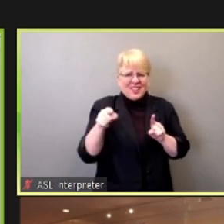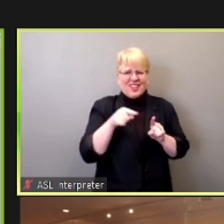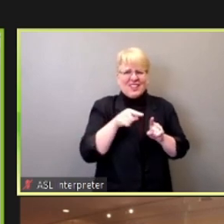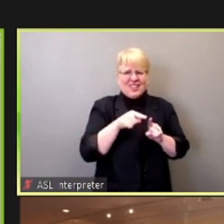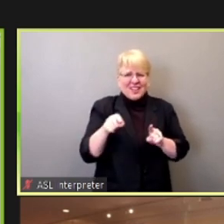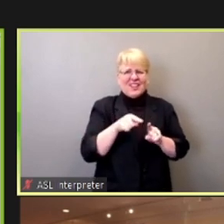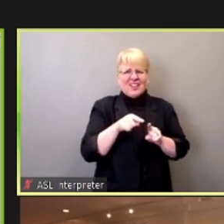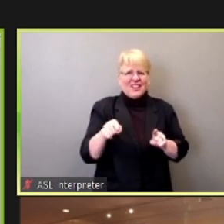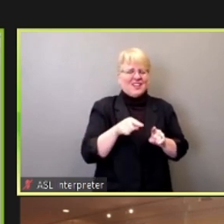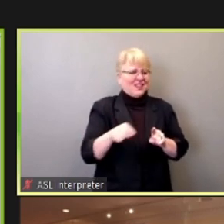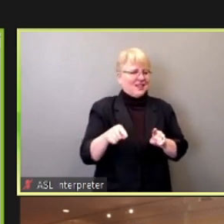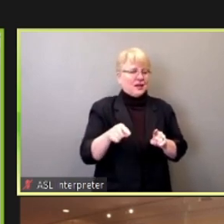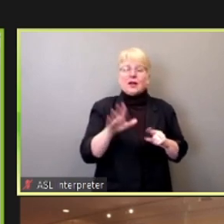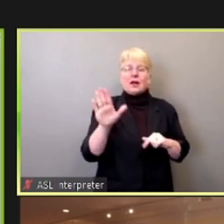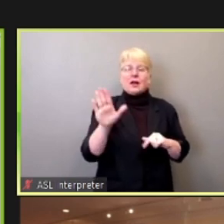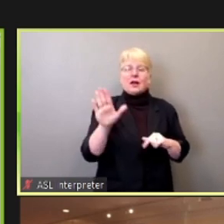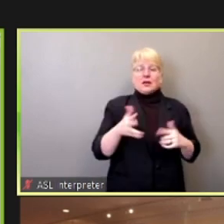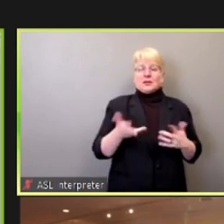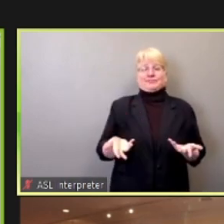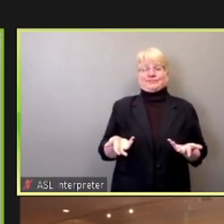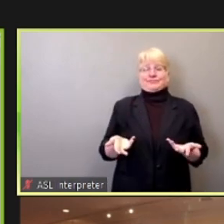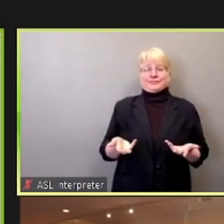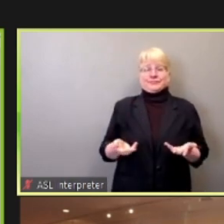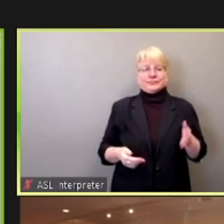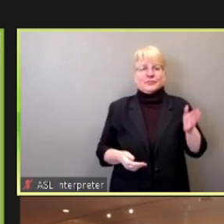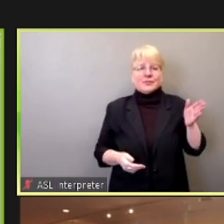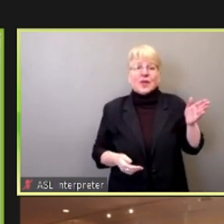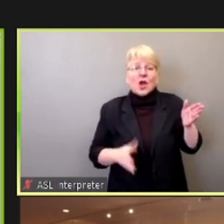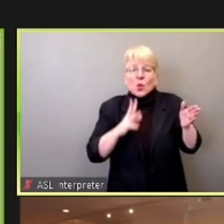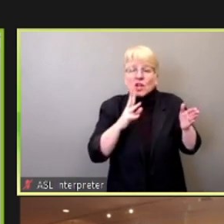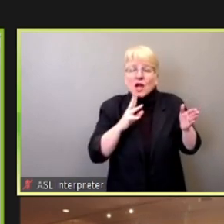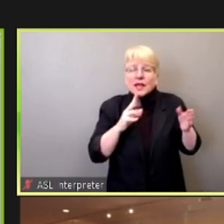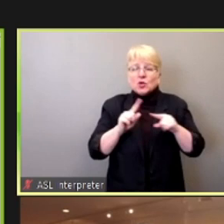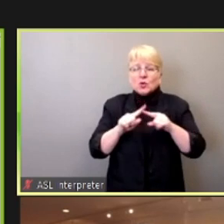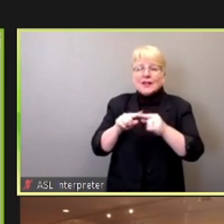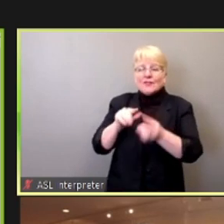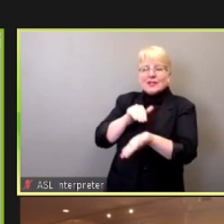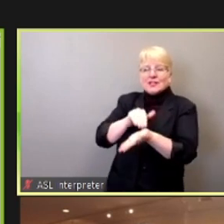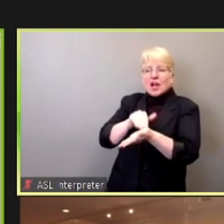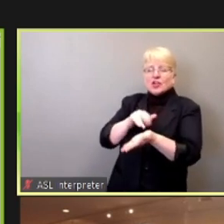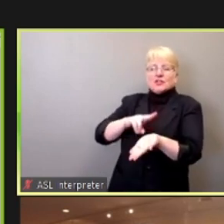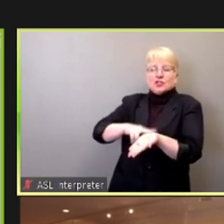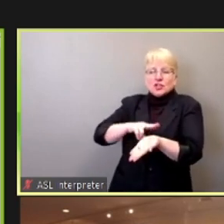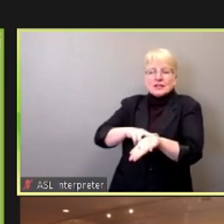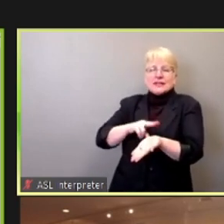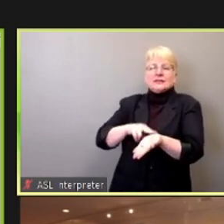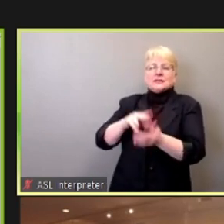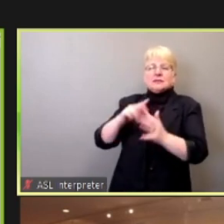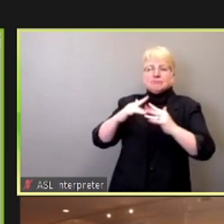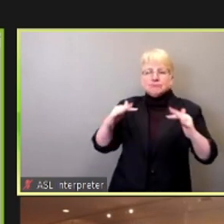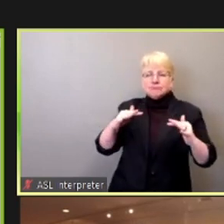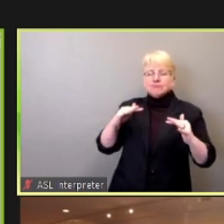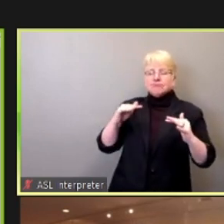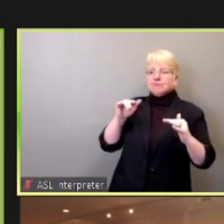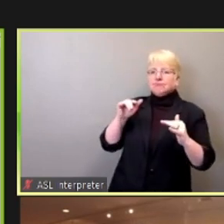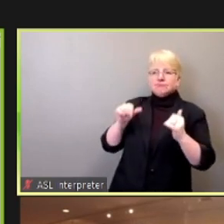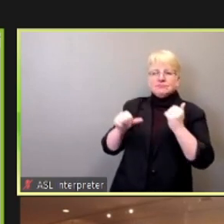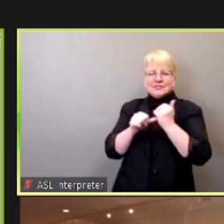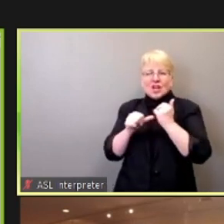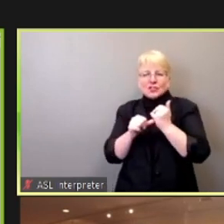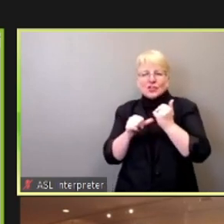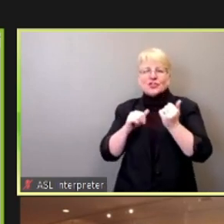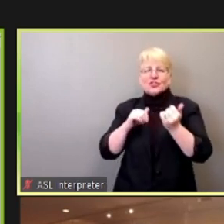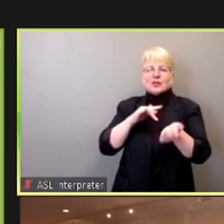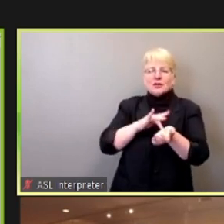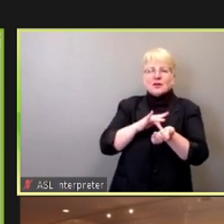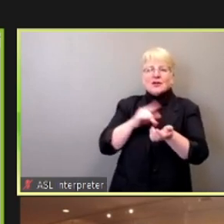these are available, and we're talking to providers in the state, practitioners, physicians, nurse practitioners, physicians assistants, educating